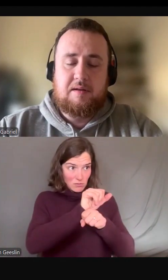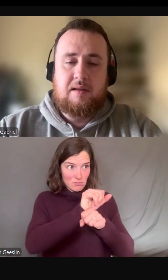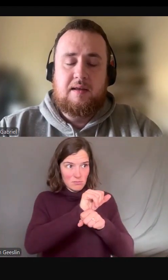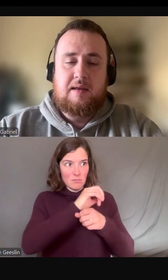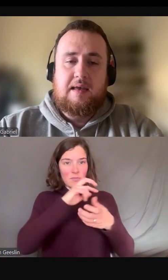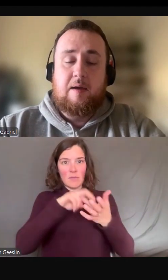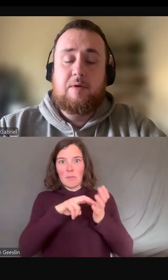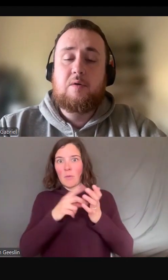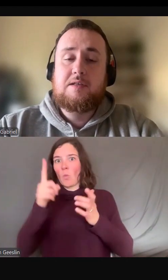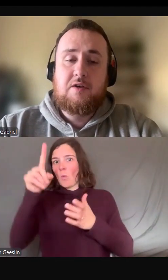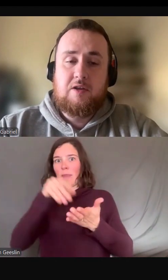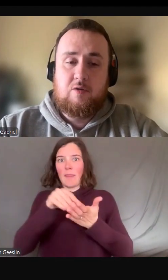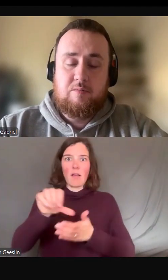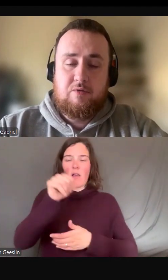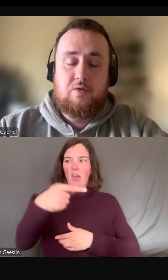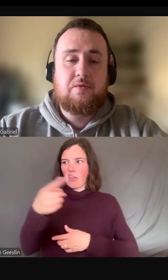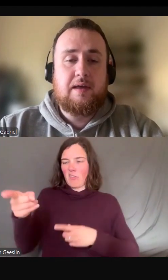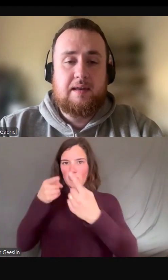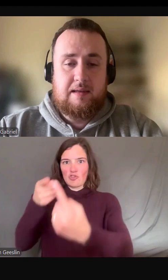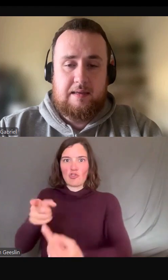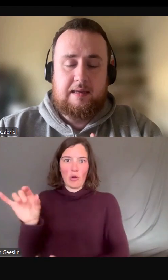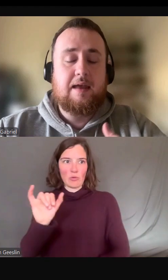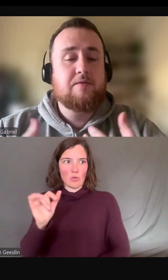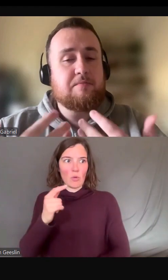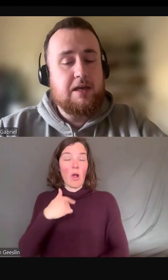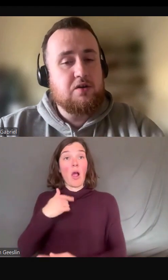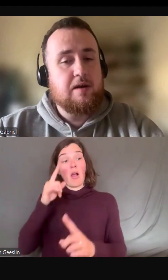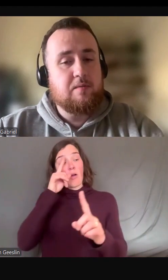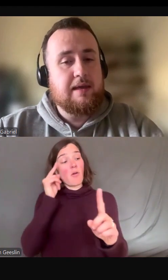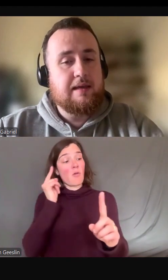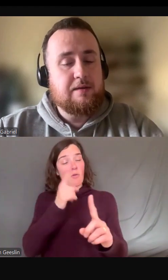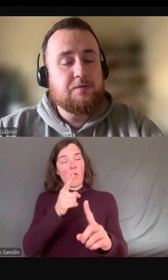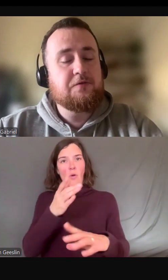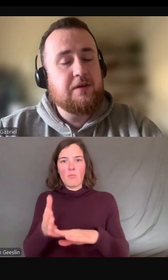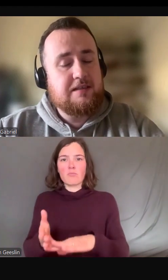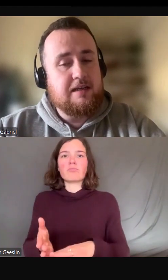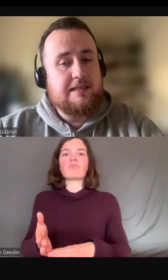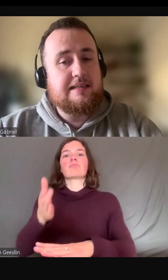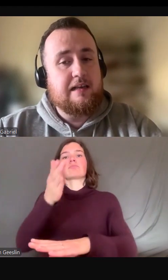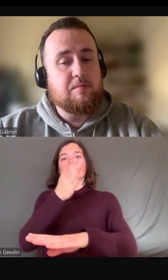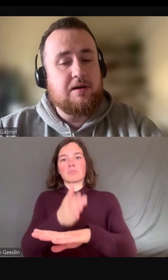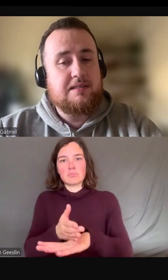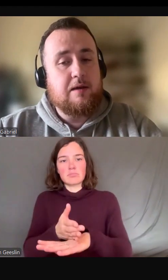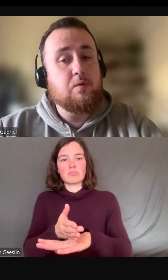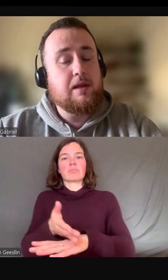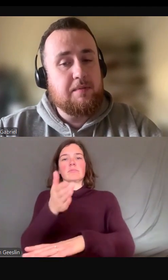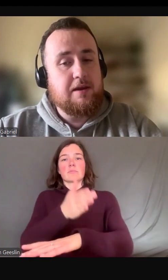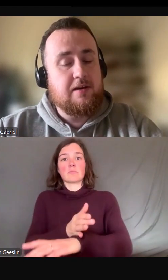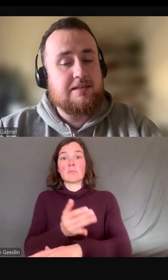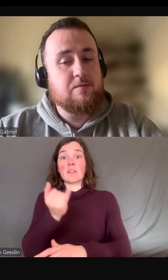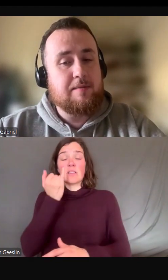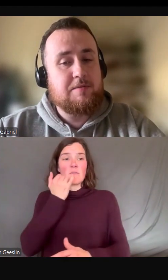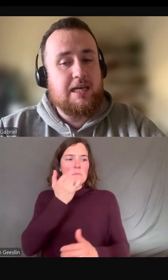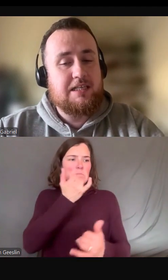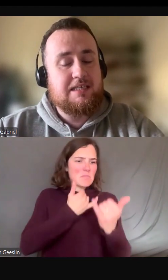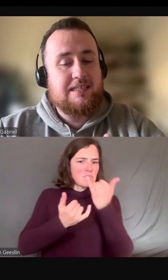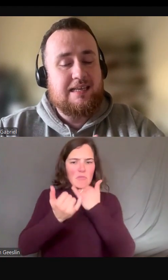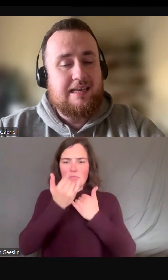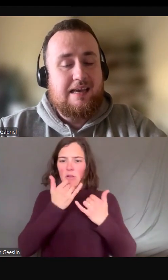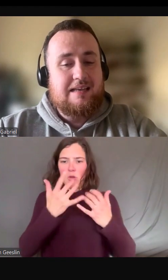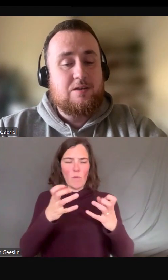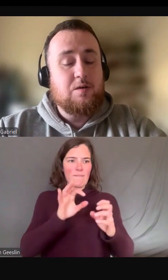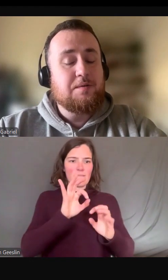people. And we always try to improve and kind of make sure that we fix all these little bugs that will appear as the web